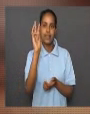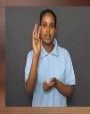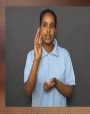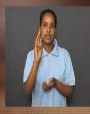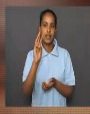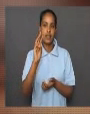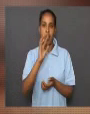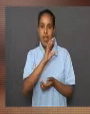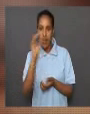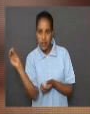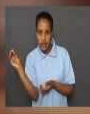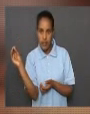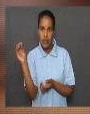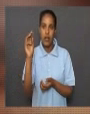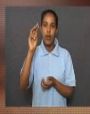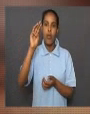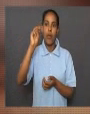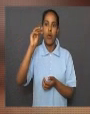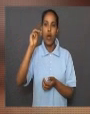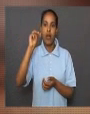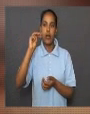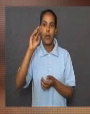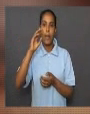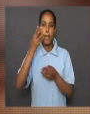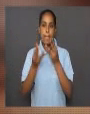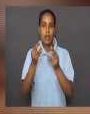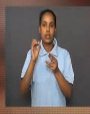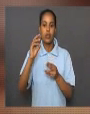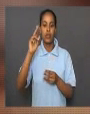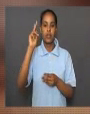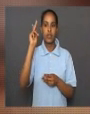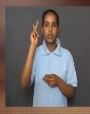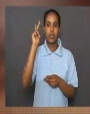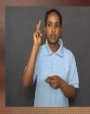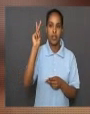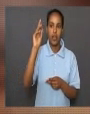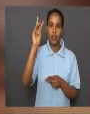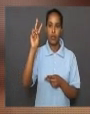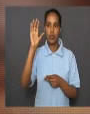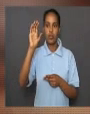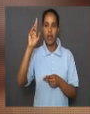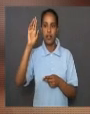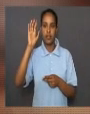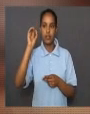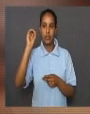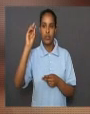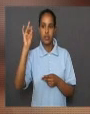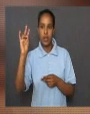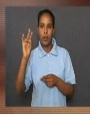2.16, and the molar mass of potassium dichromate is